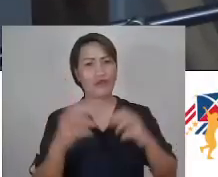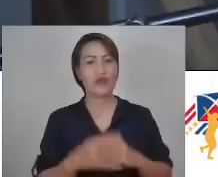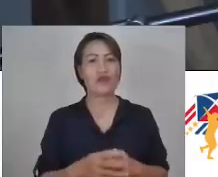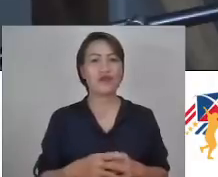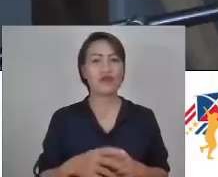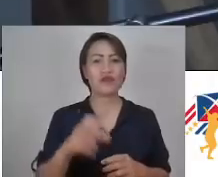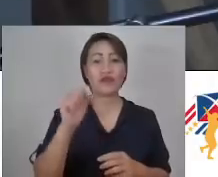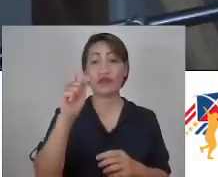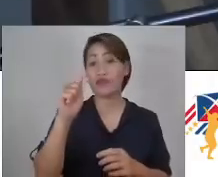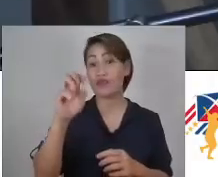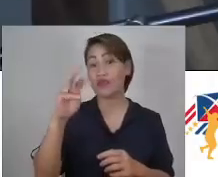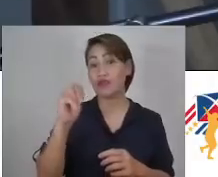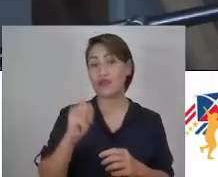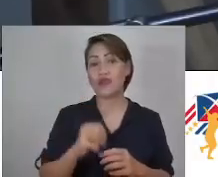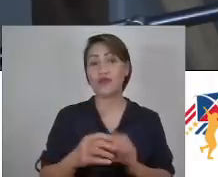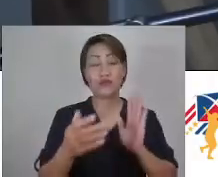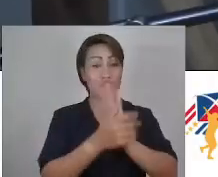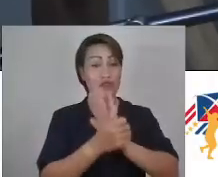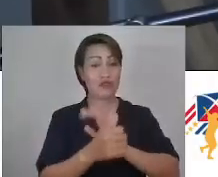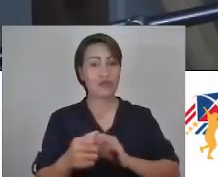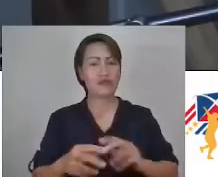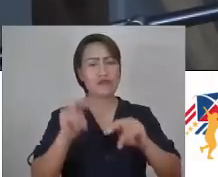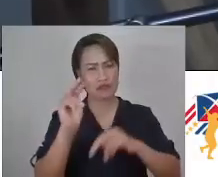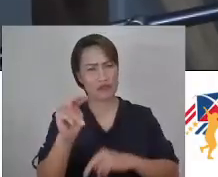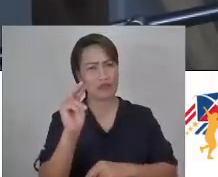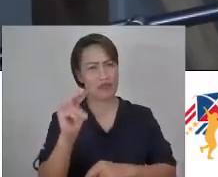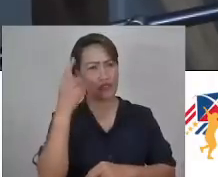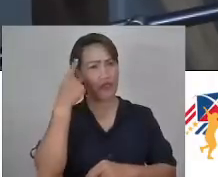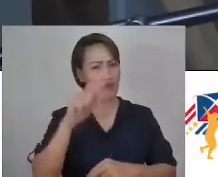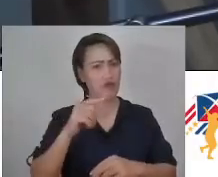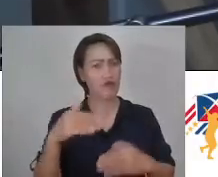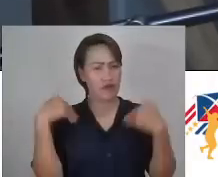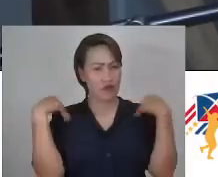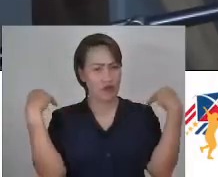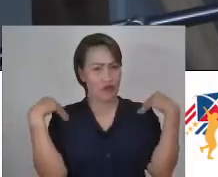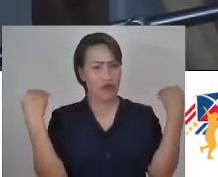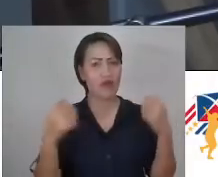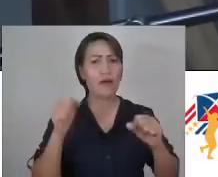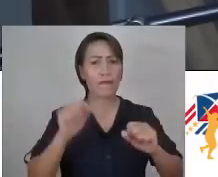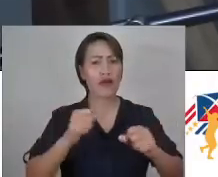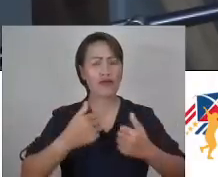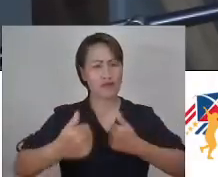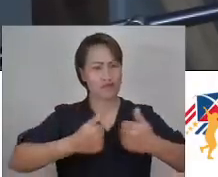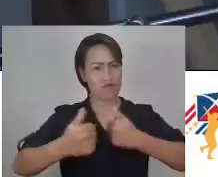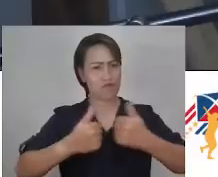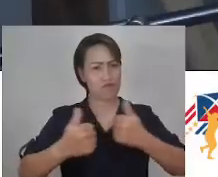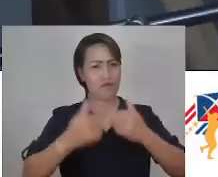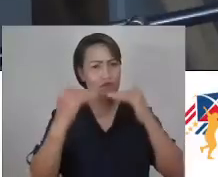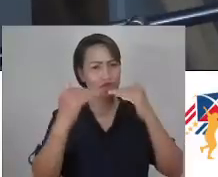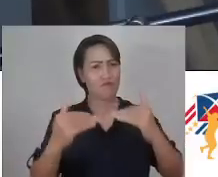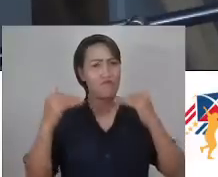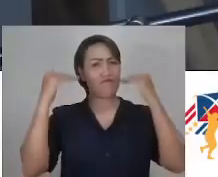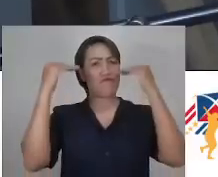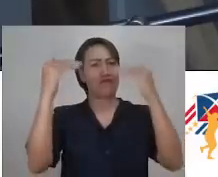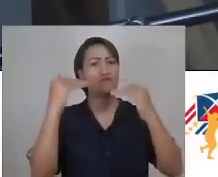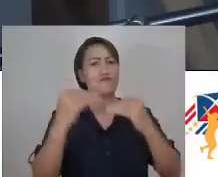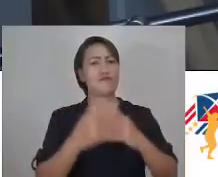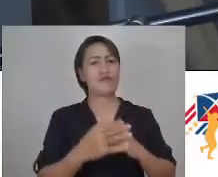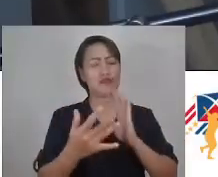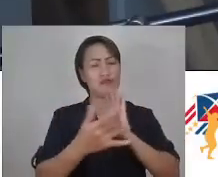are necessary for young people to be able to compete in a highly technological and competitive